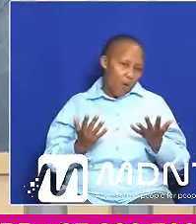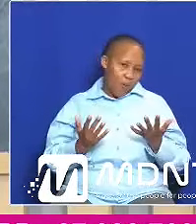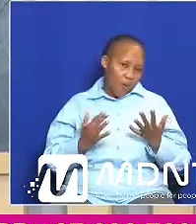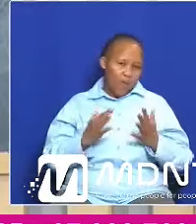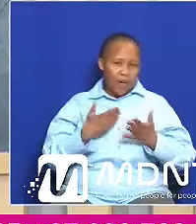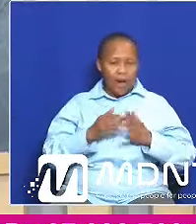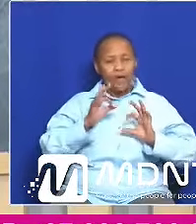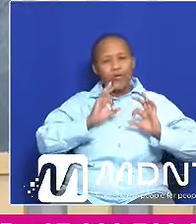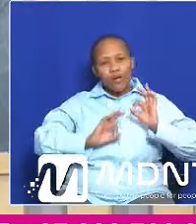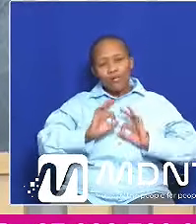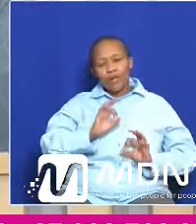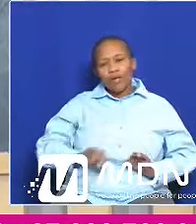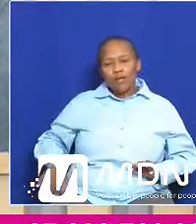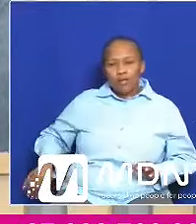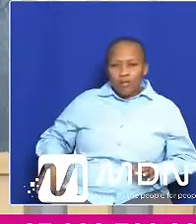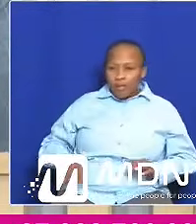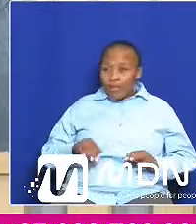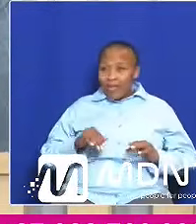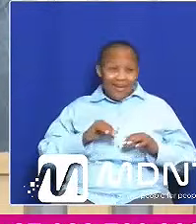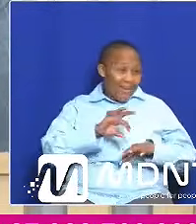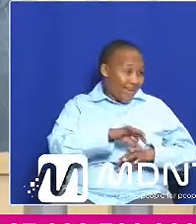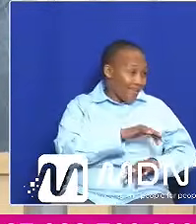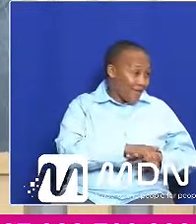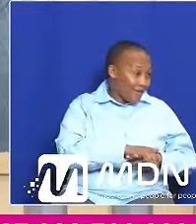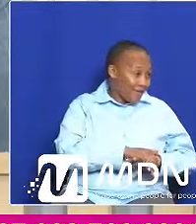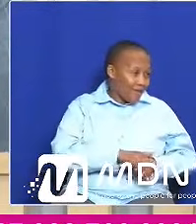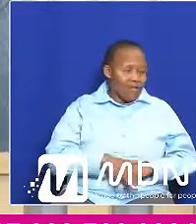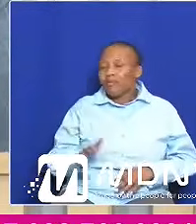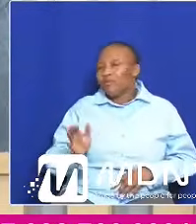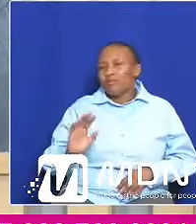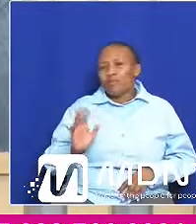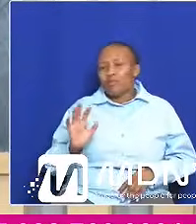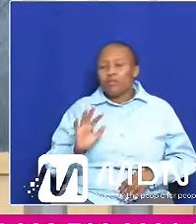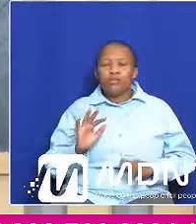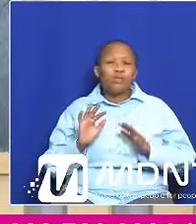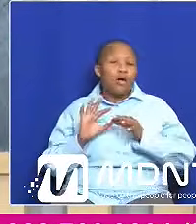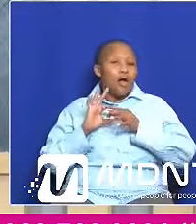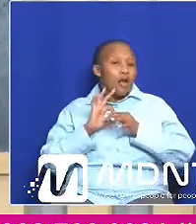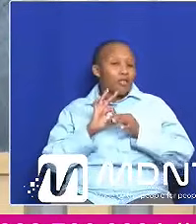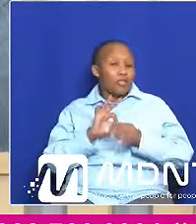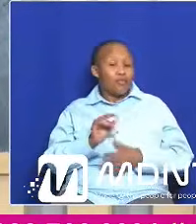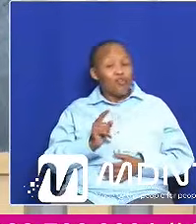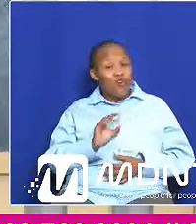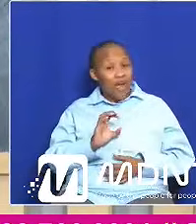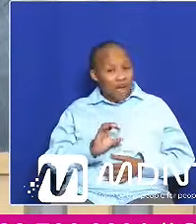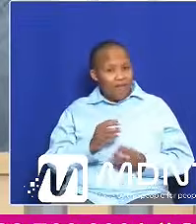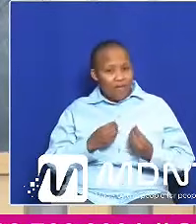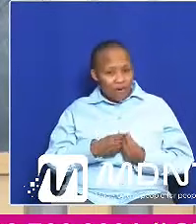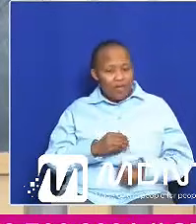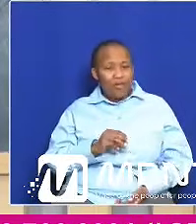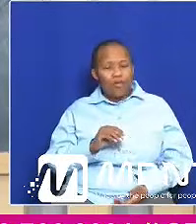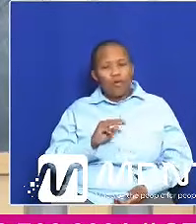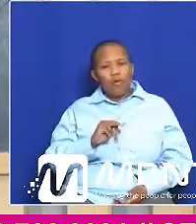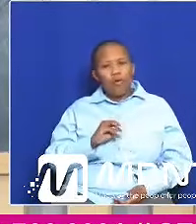At the wedding. No, the relationship that you developed with Mr. Mtsumi. I said it was a business relationship. Strictly